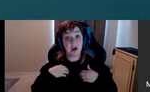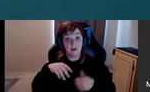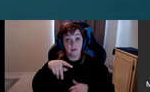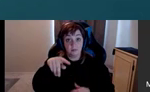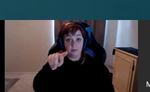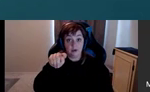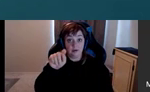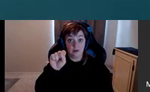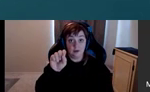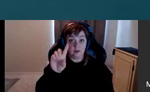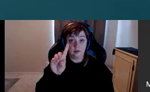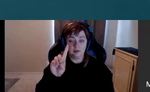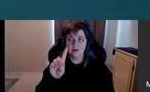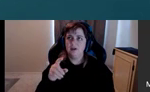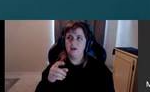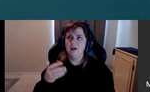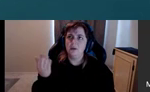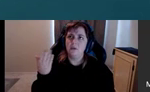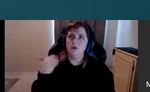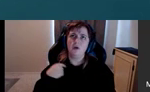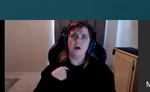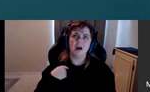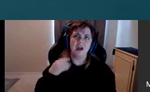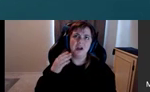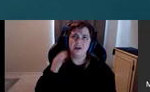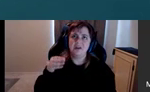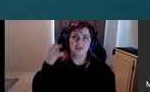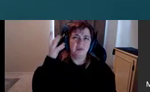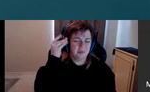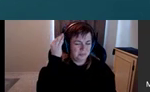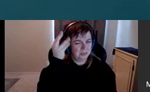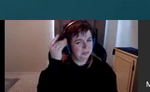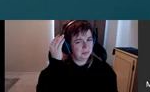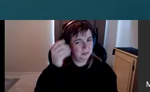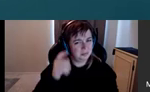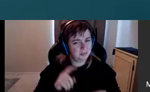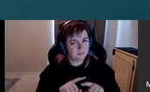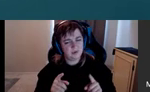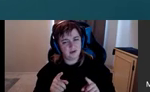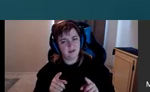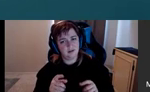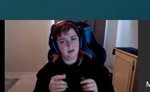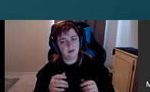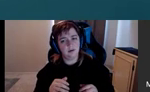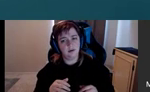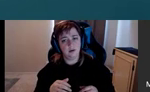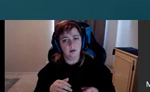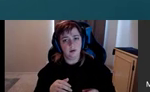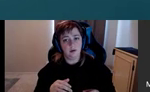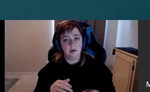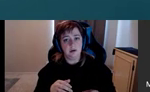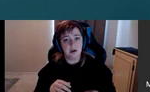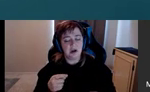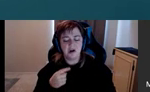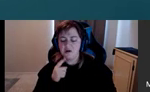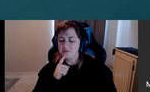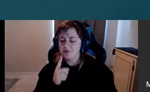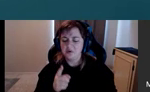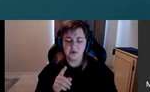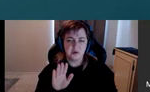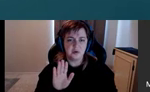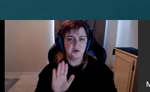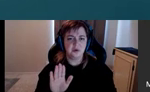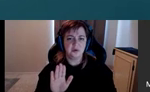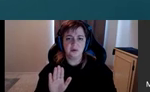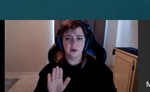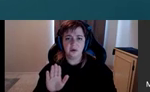guess, you know, you try not to when you're going through it. And I'm sure your husband saw a lot when he was